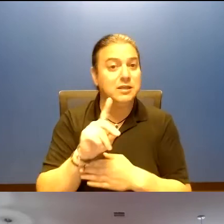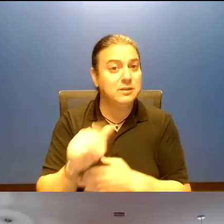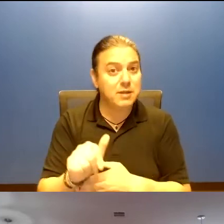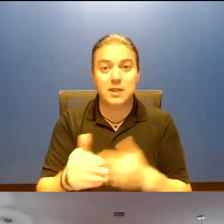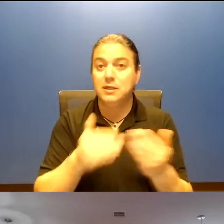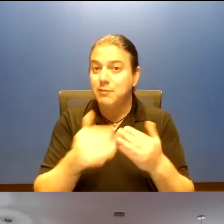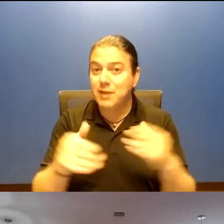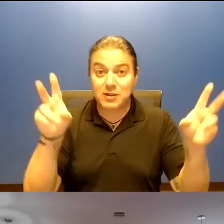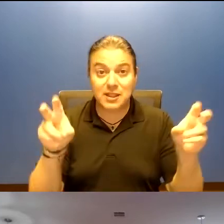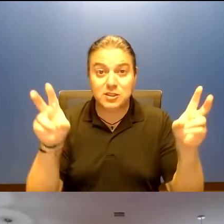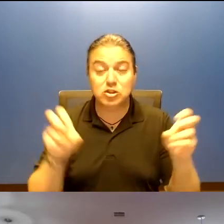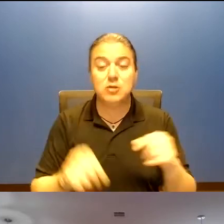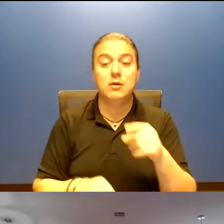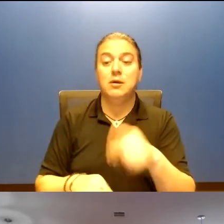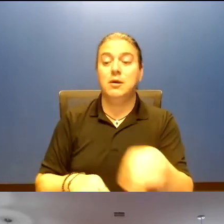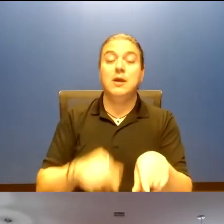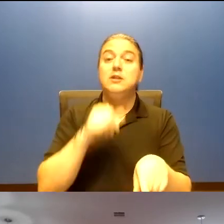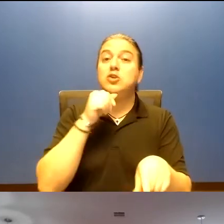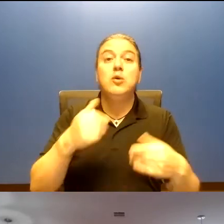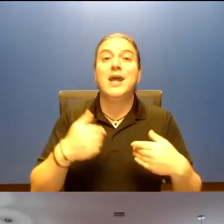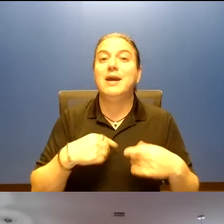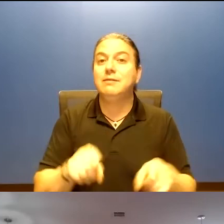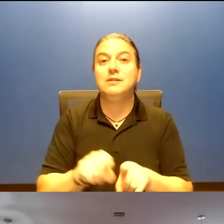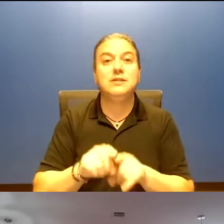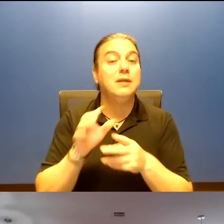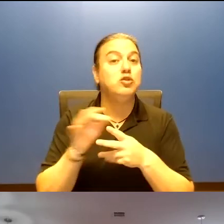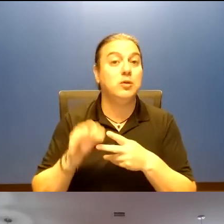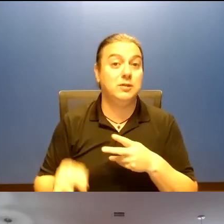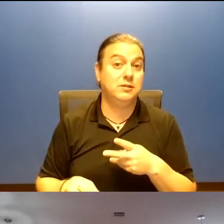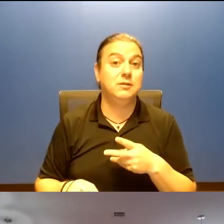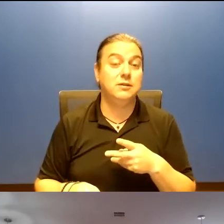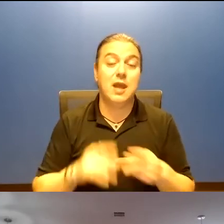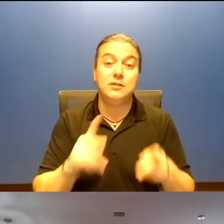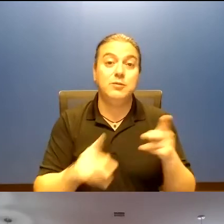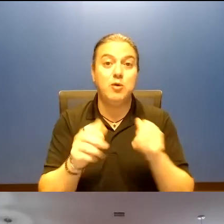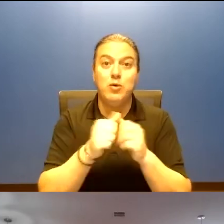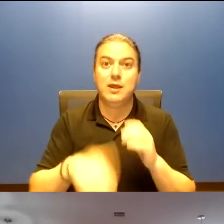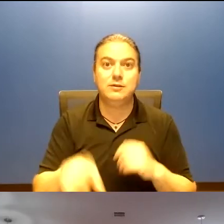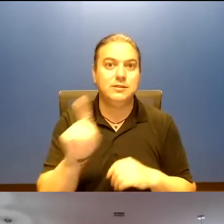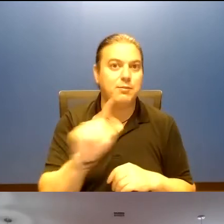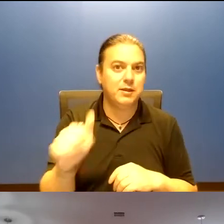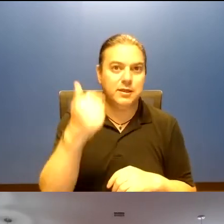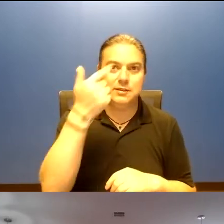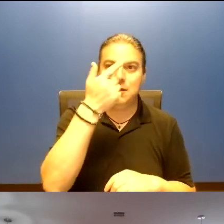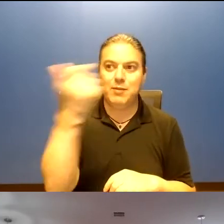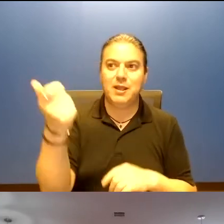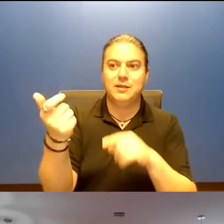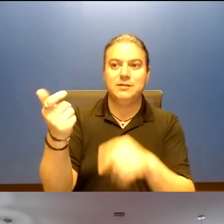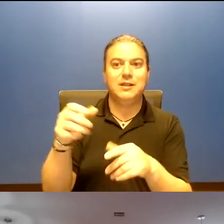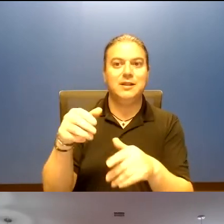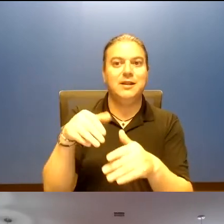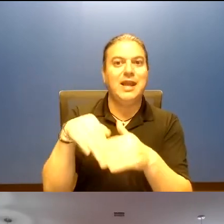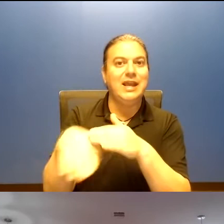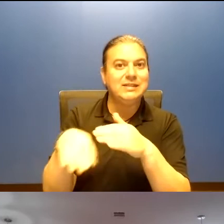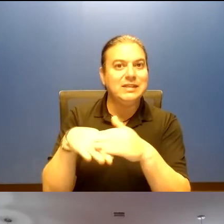issue is. They don't have the same choices as people without disability because of the accessible housing stock, lack